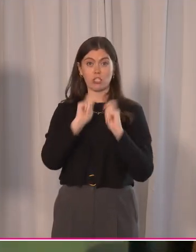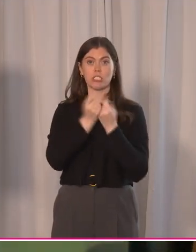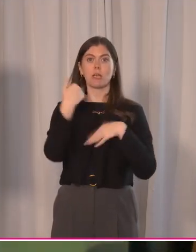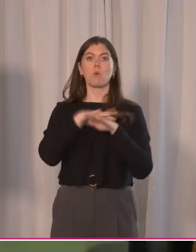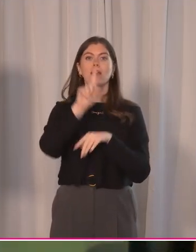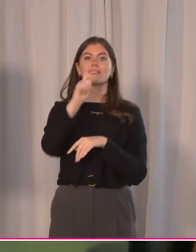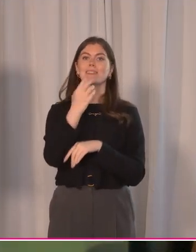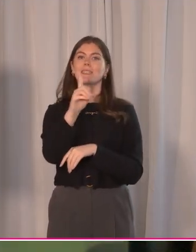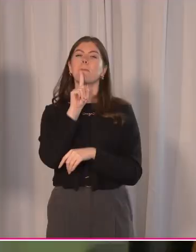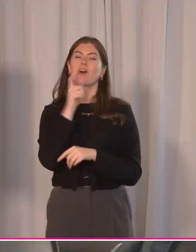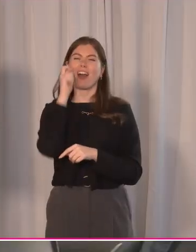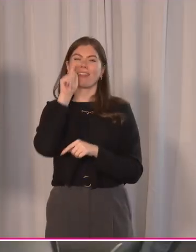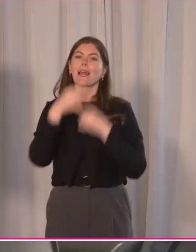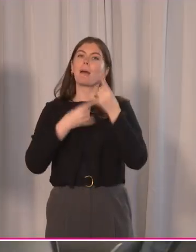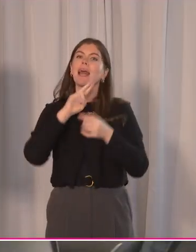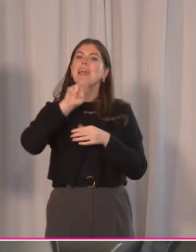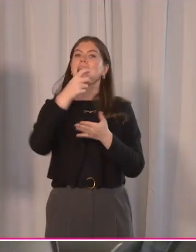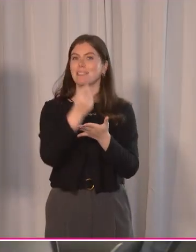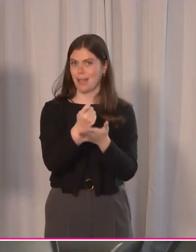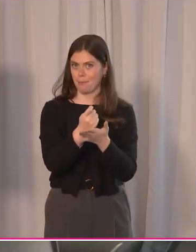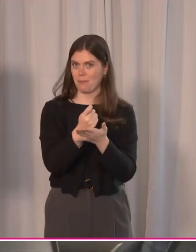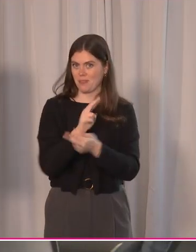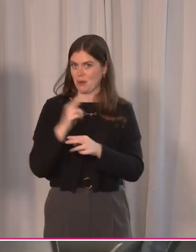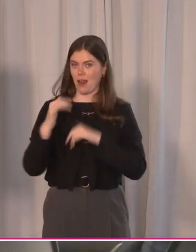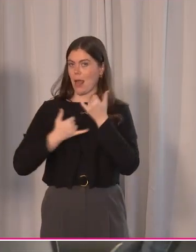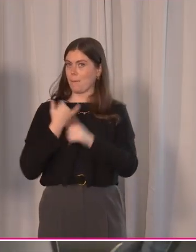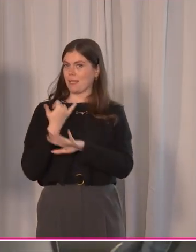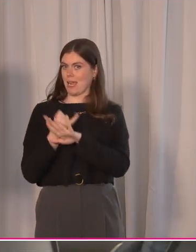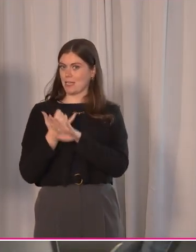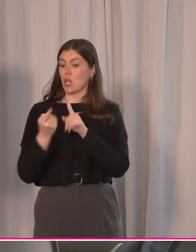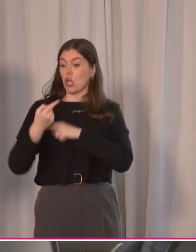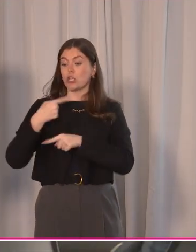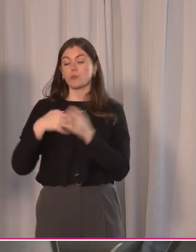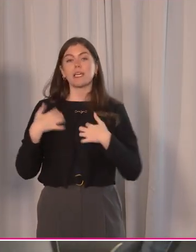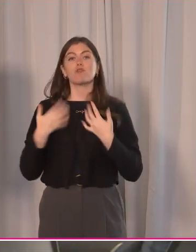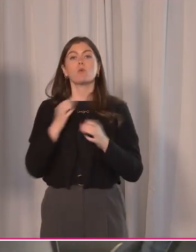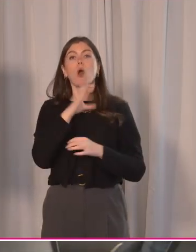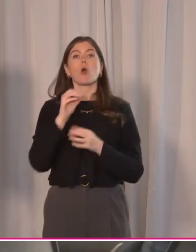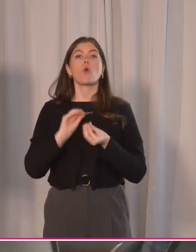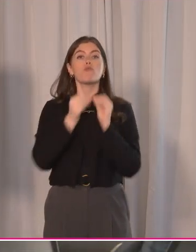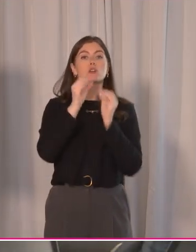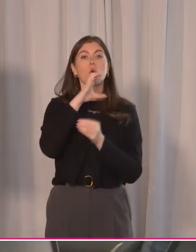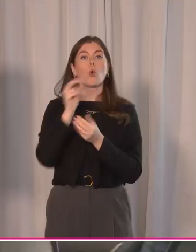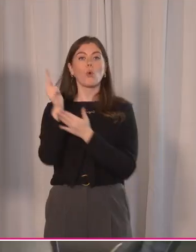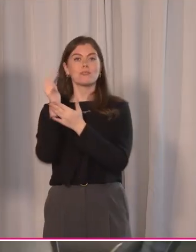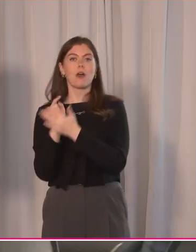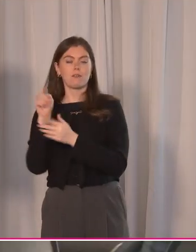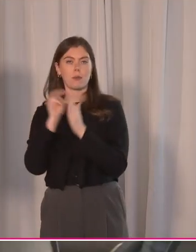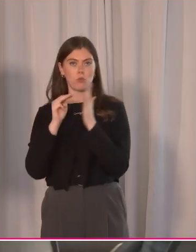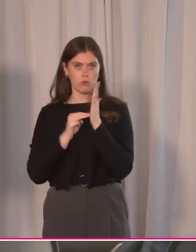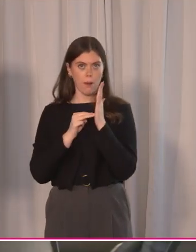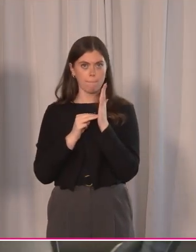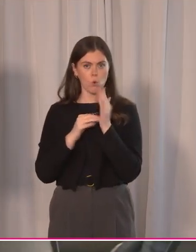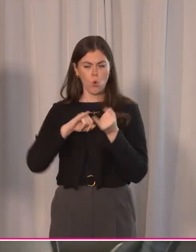happen next time round. So we were interested in the co-production and the co-design of these programs.